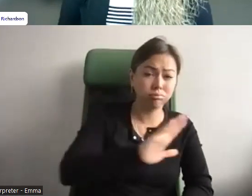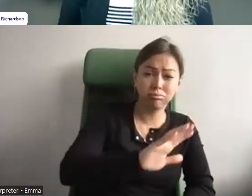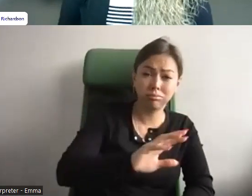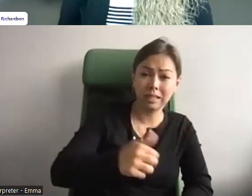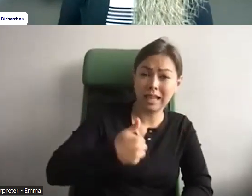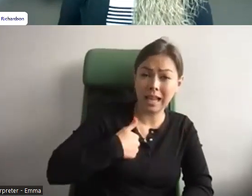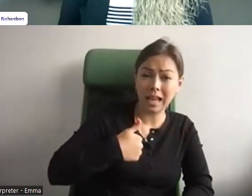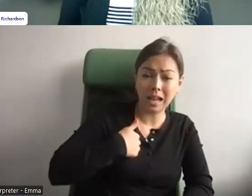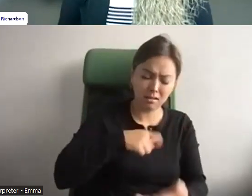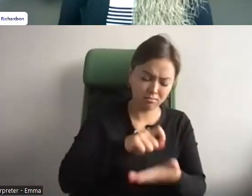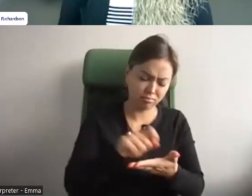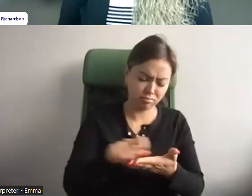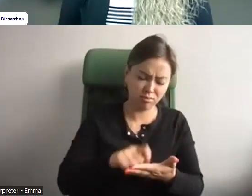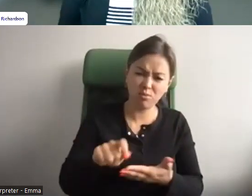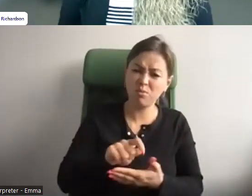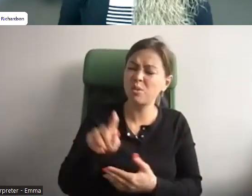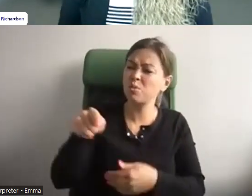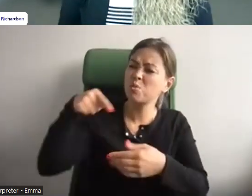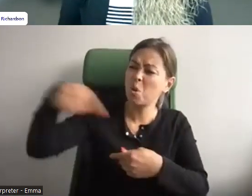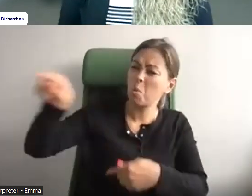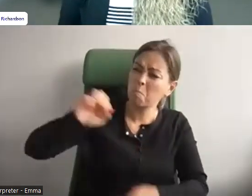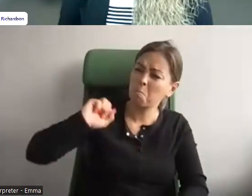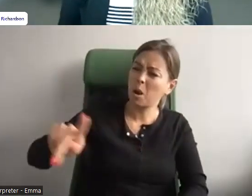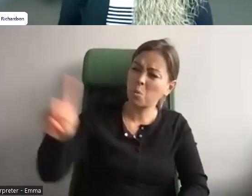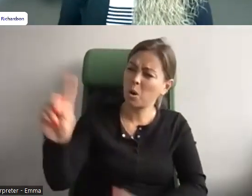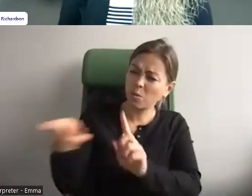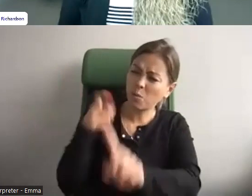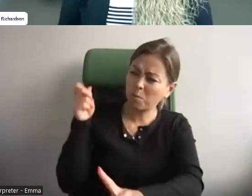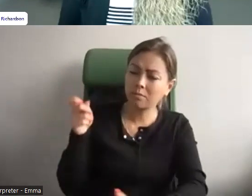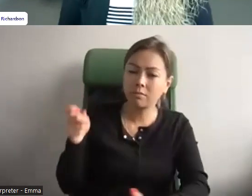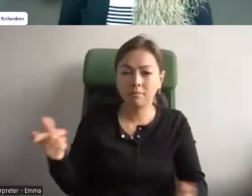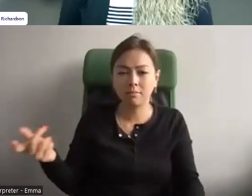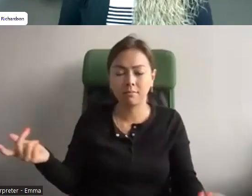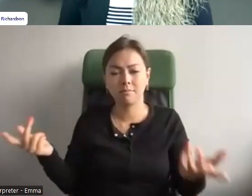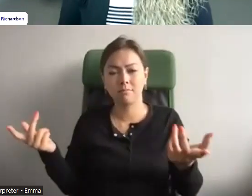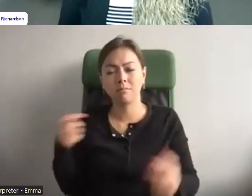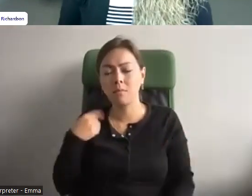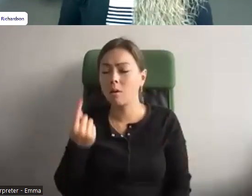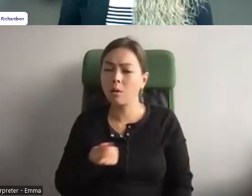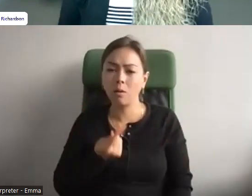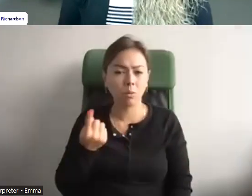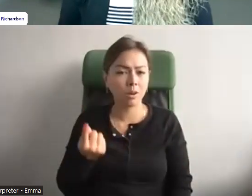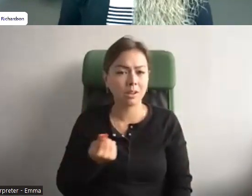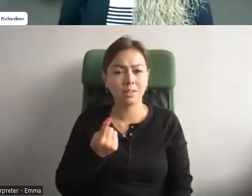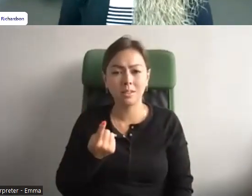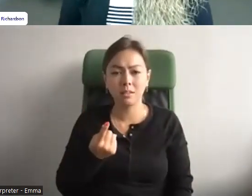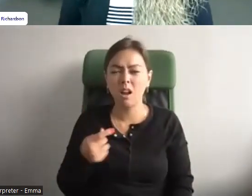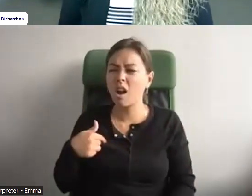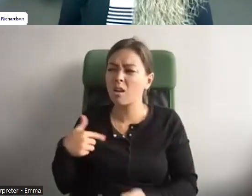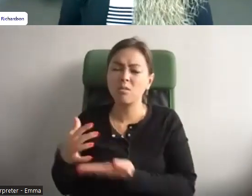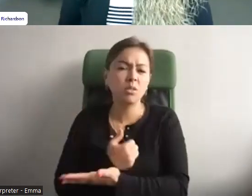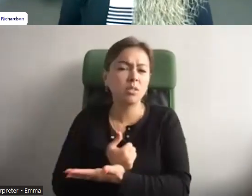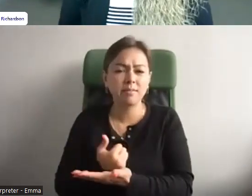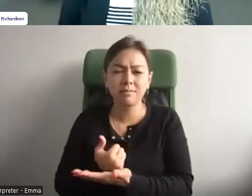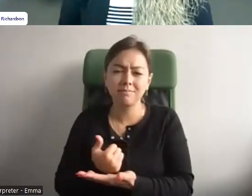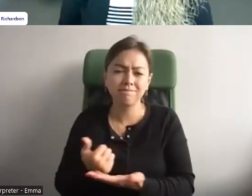back to where I come from. So, you know, you always get that kind of thing, or you're not deserving. And I think this is where, when